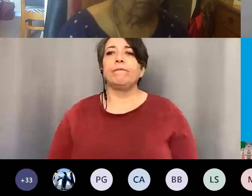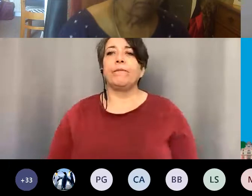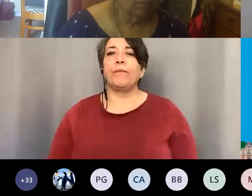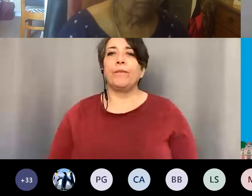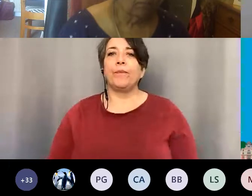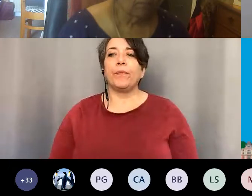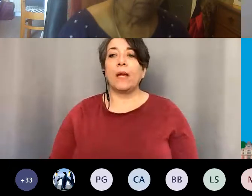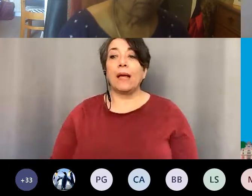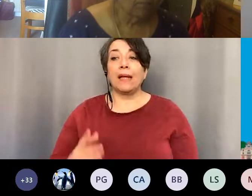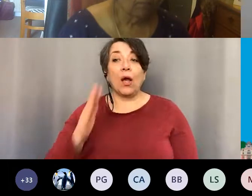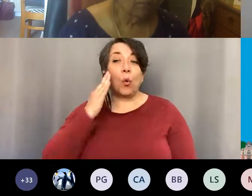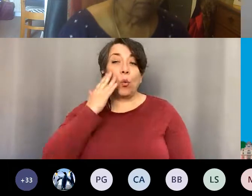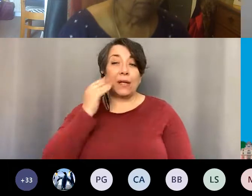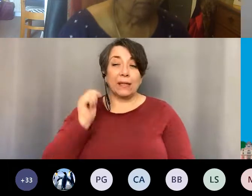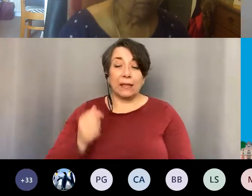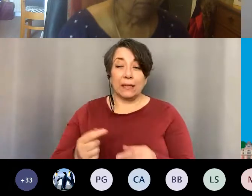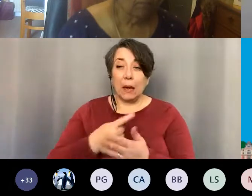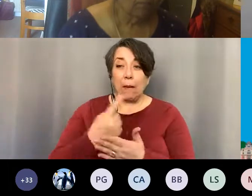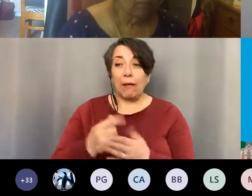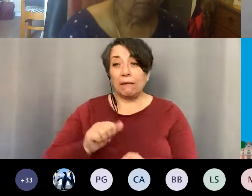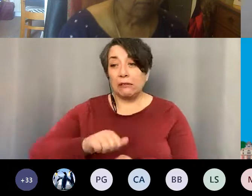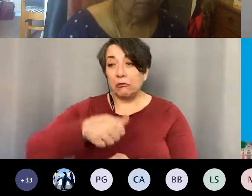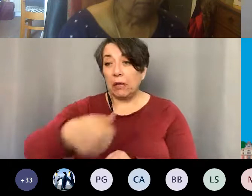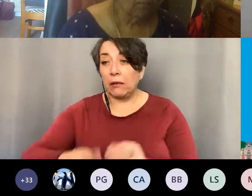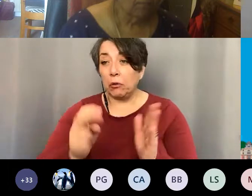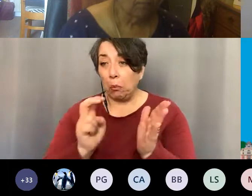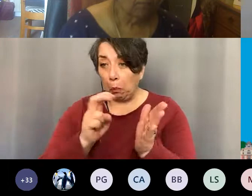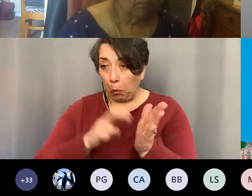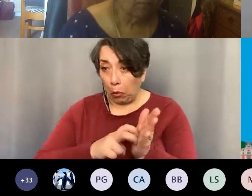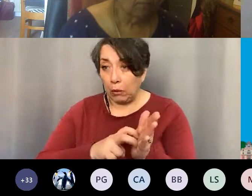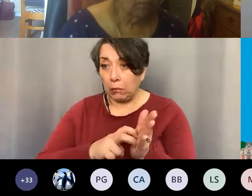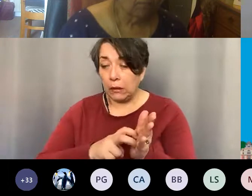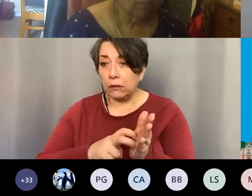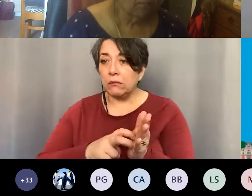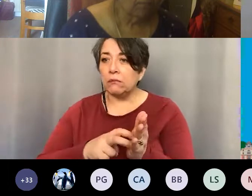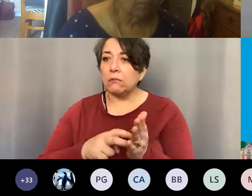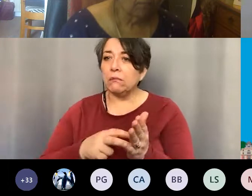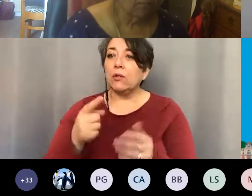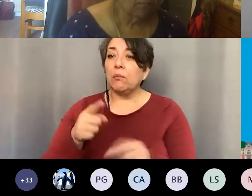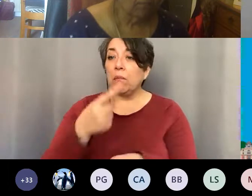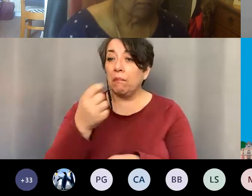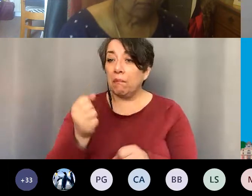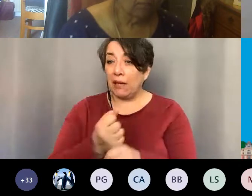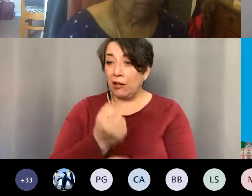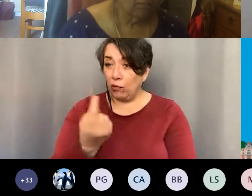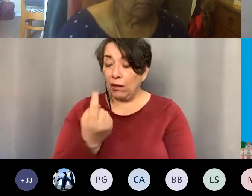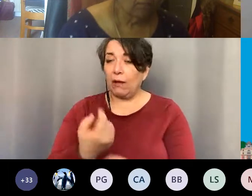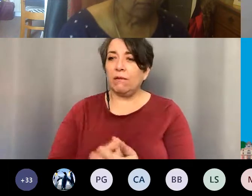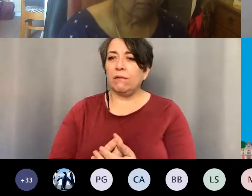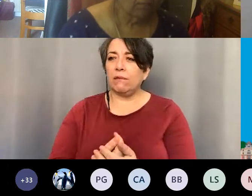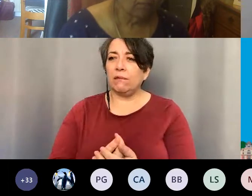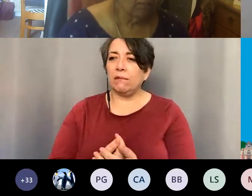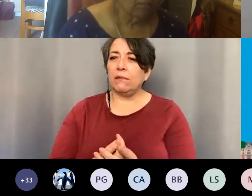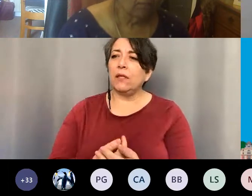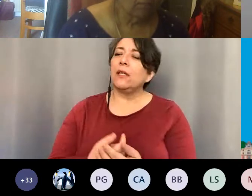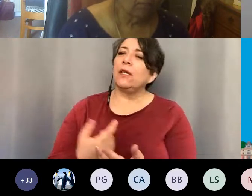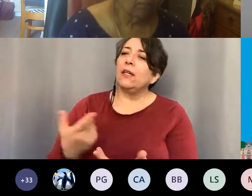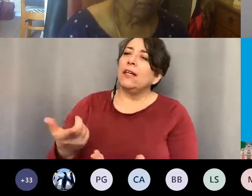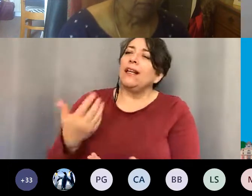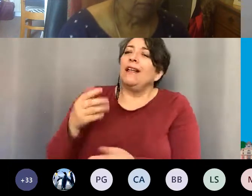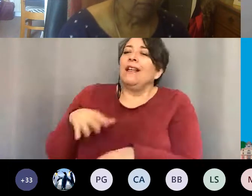on that shared decision-making. We would always have a conversation with a patient about putting them on a patient-initiated